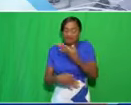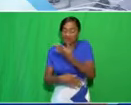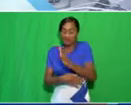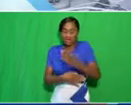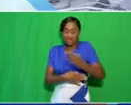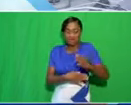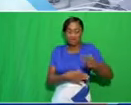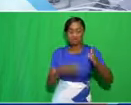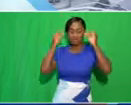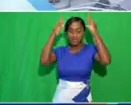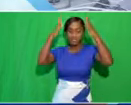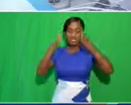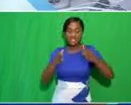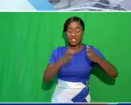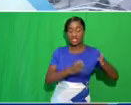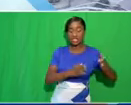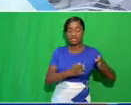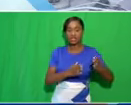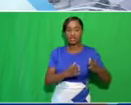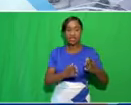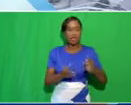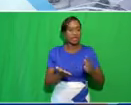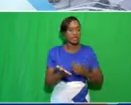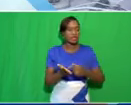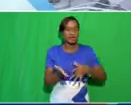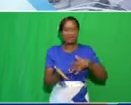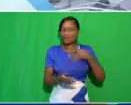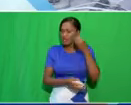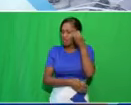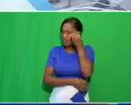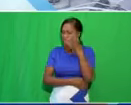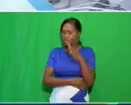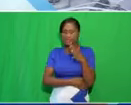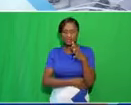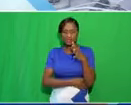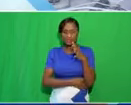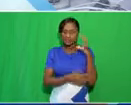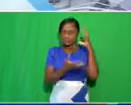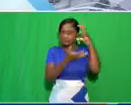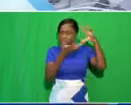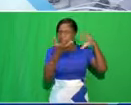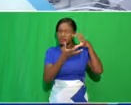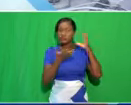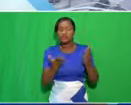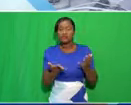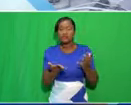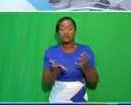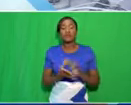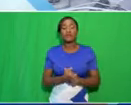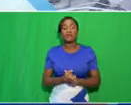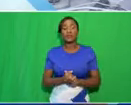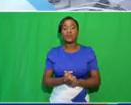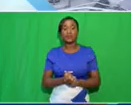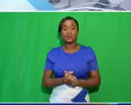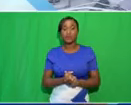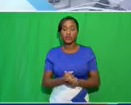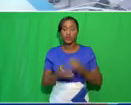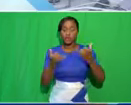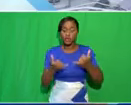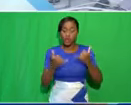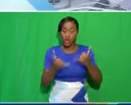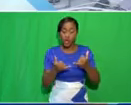different subjects, and sometimes feel lost. As a result of that, we find that the children look to